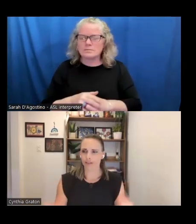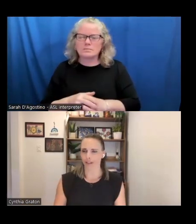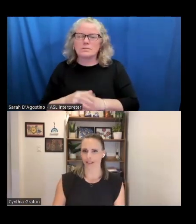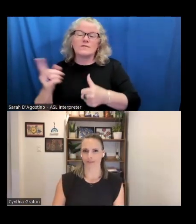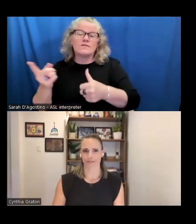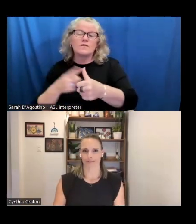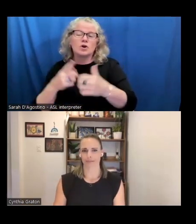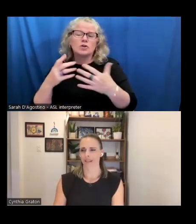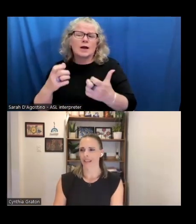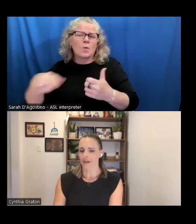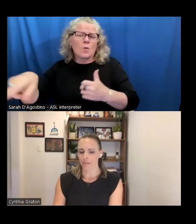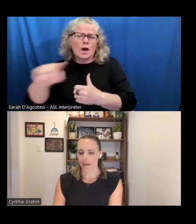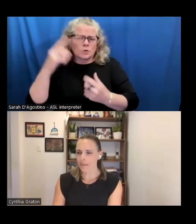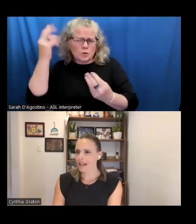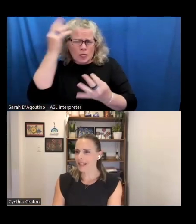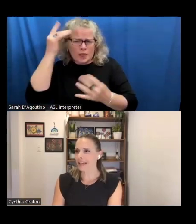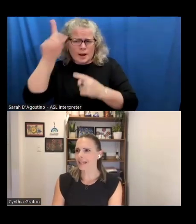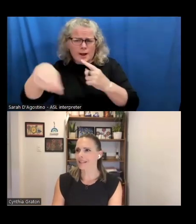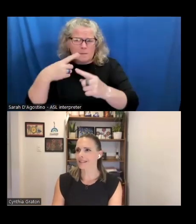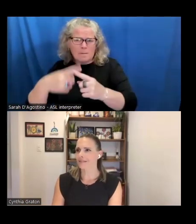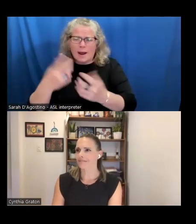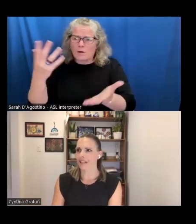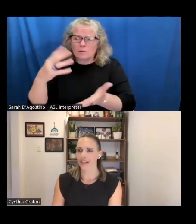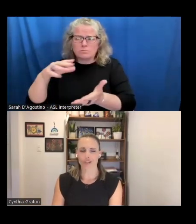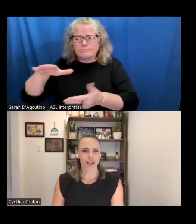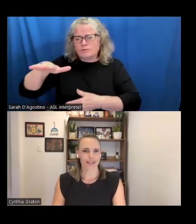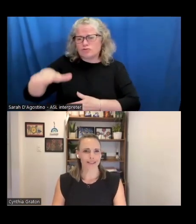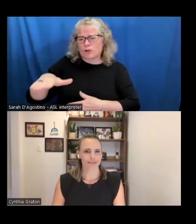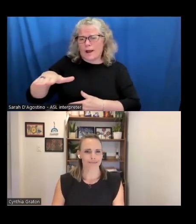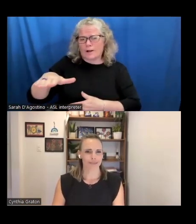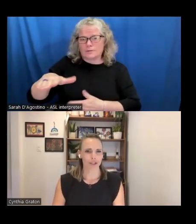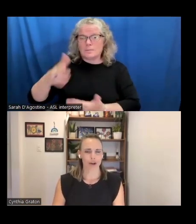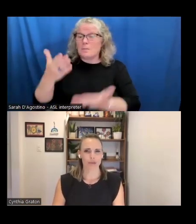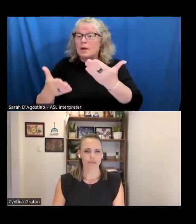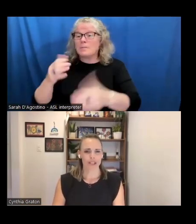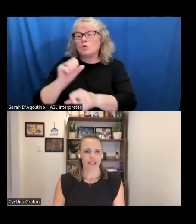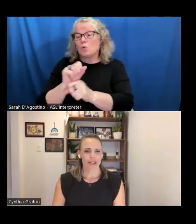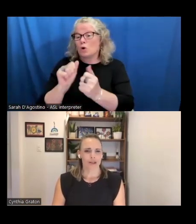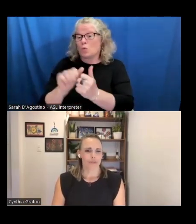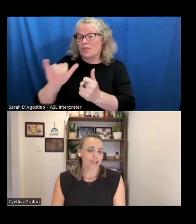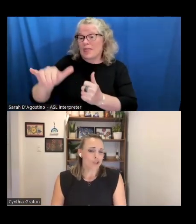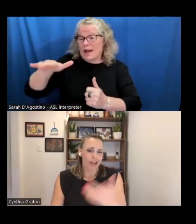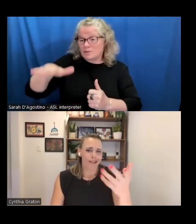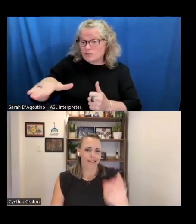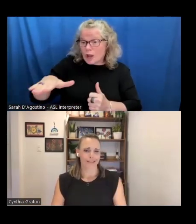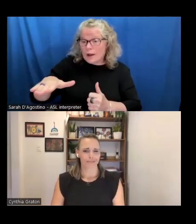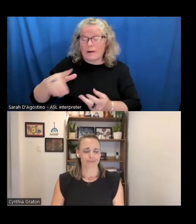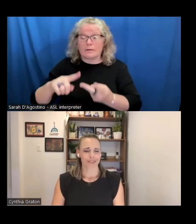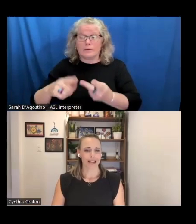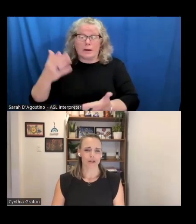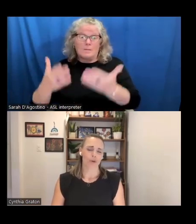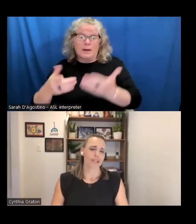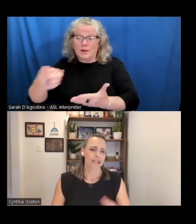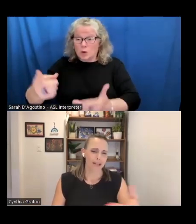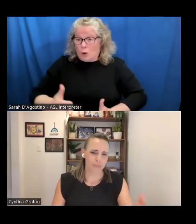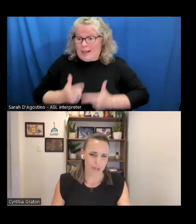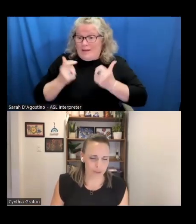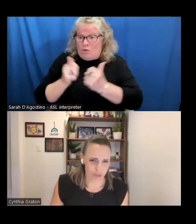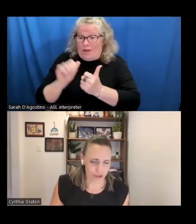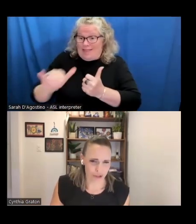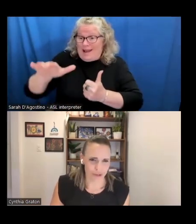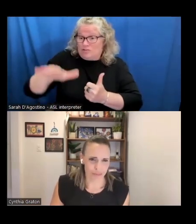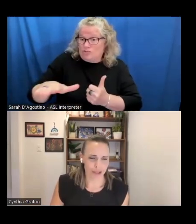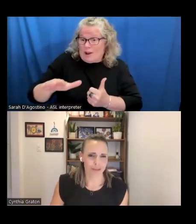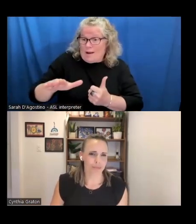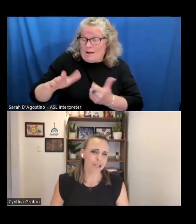you're living. Maybe a kid like Jake, meet Jake. I know it's not his